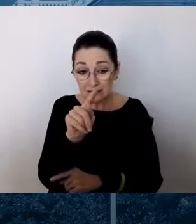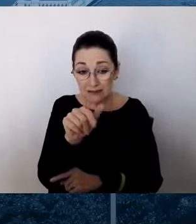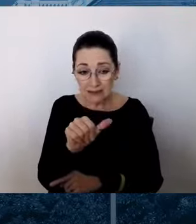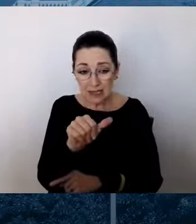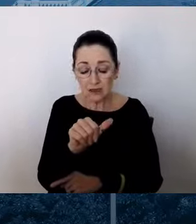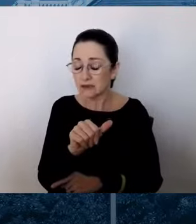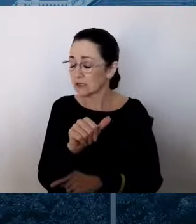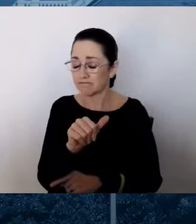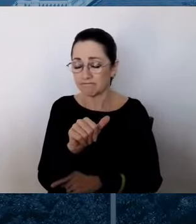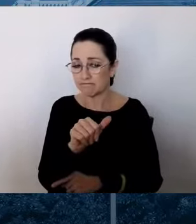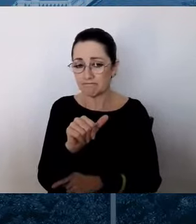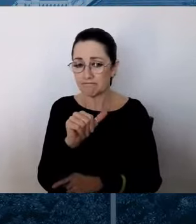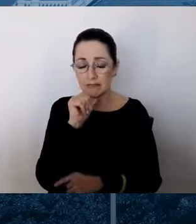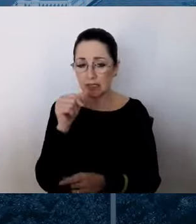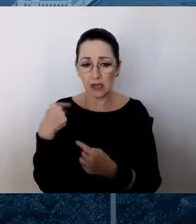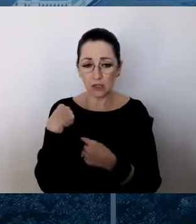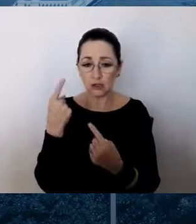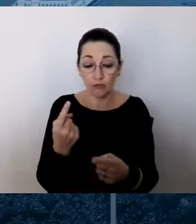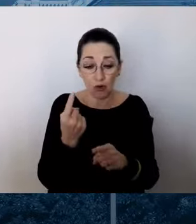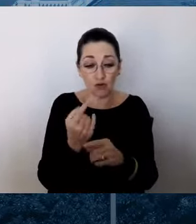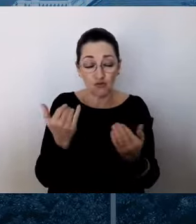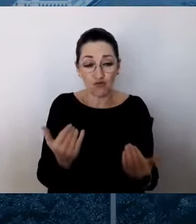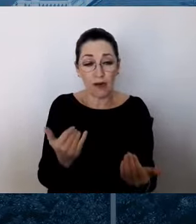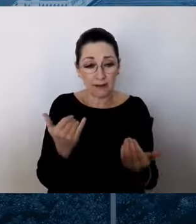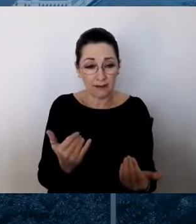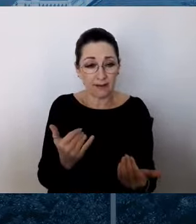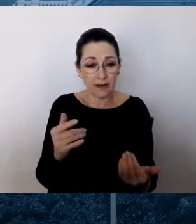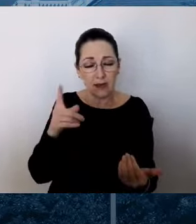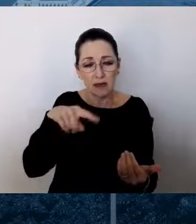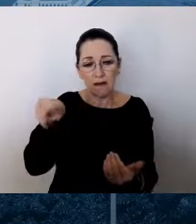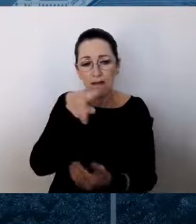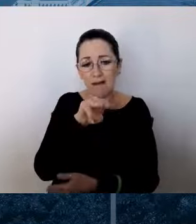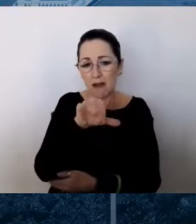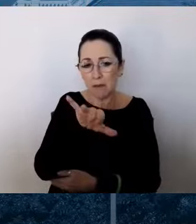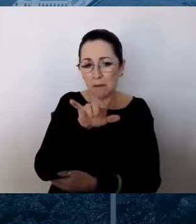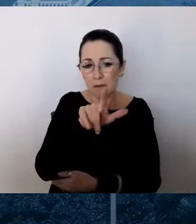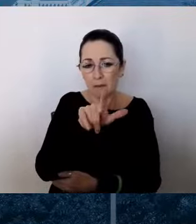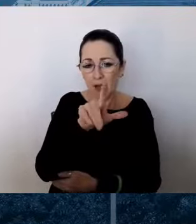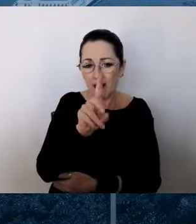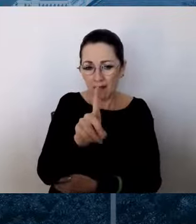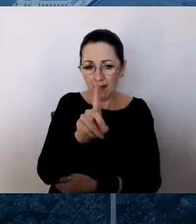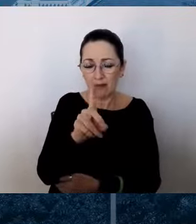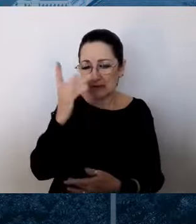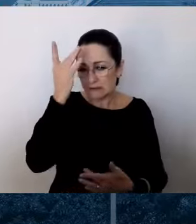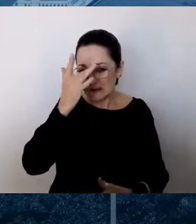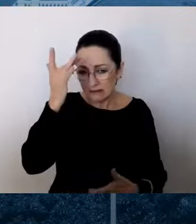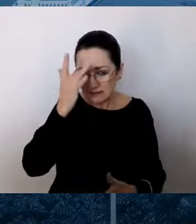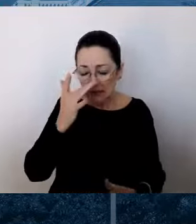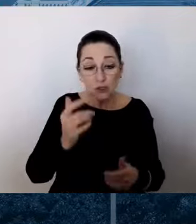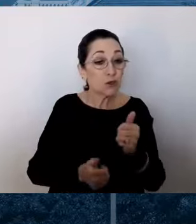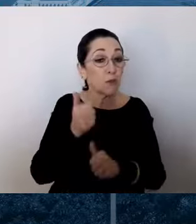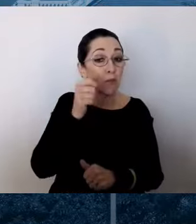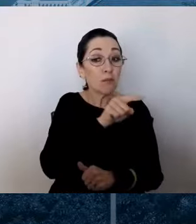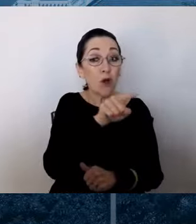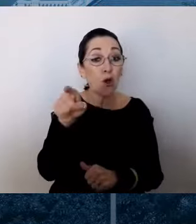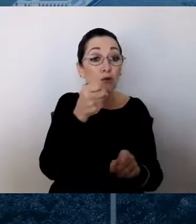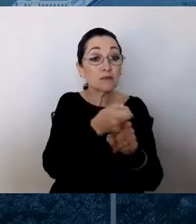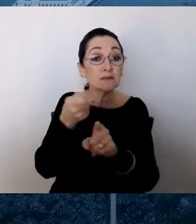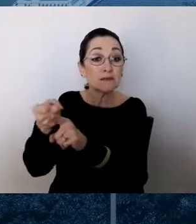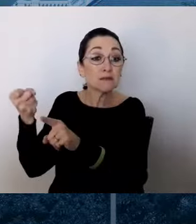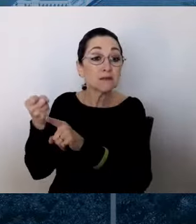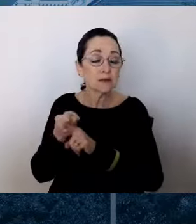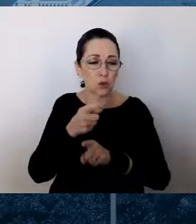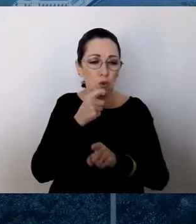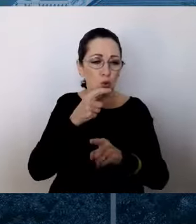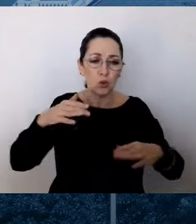mild disease and hospitalizations that are mostly among the unprotected or unvaccinated. But again, we just don't